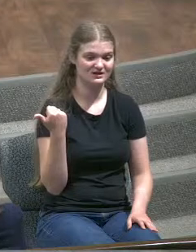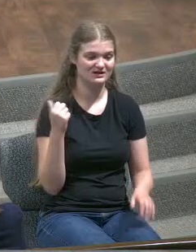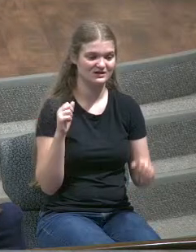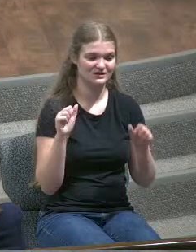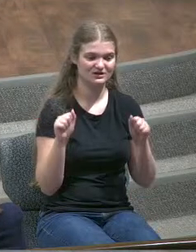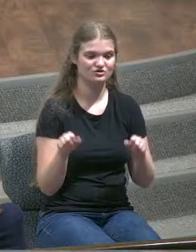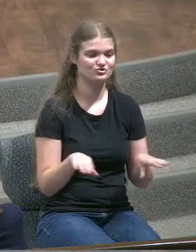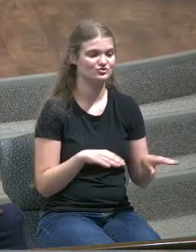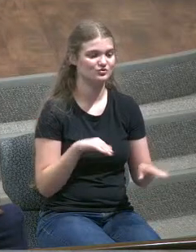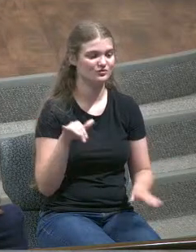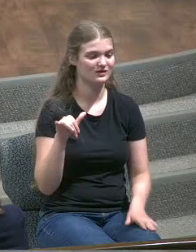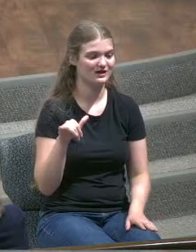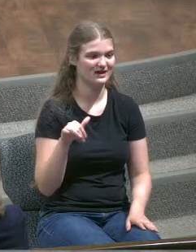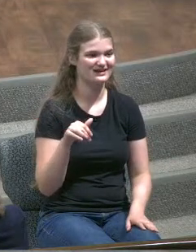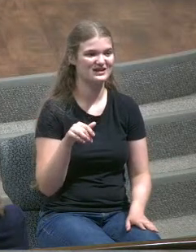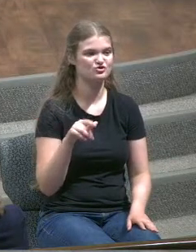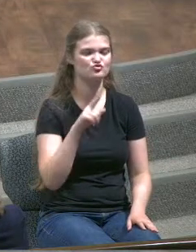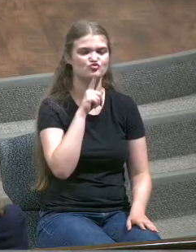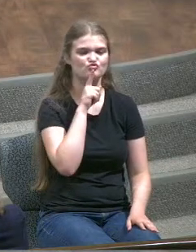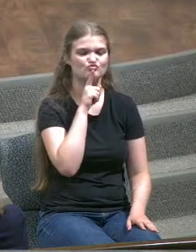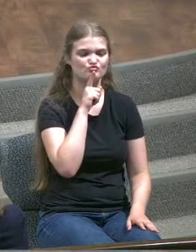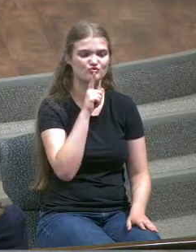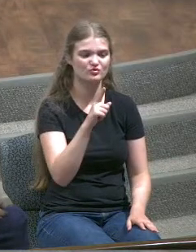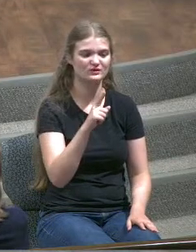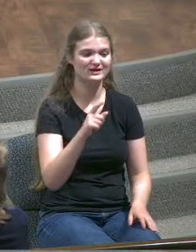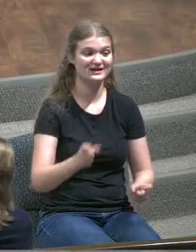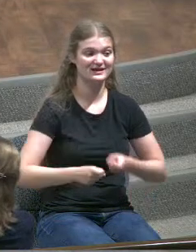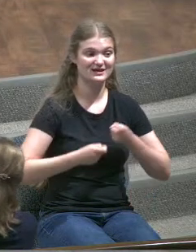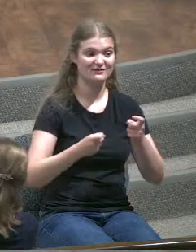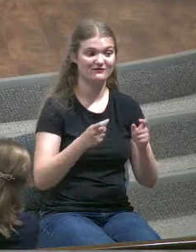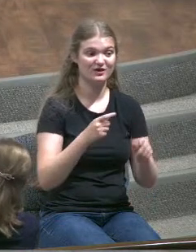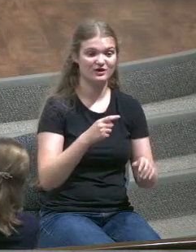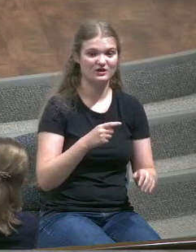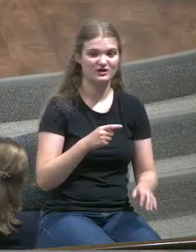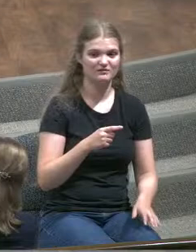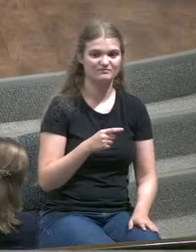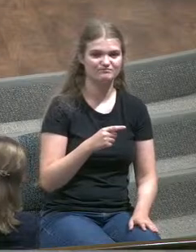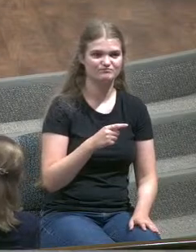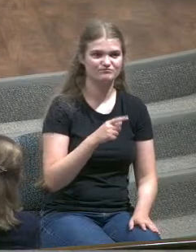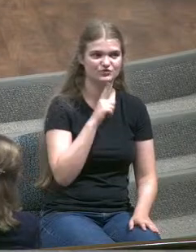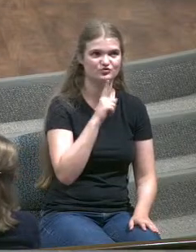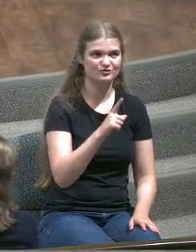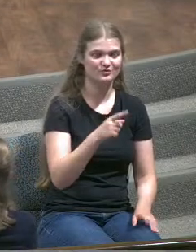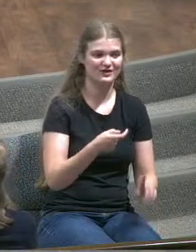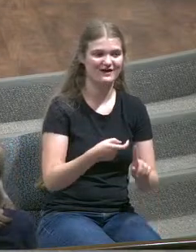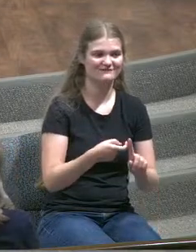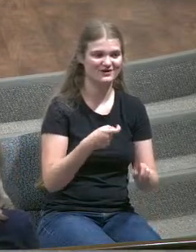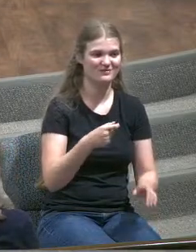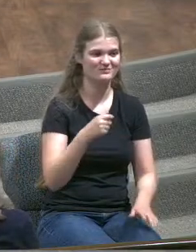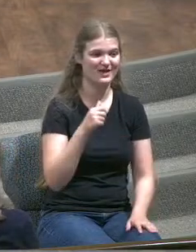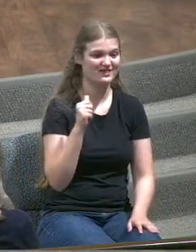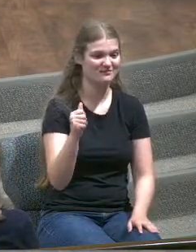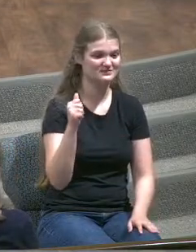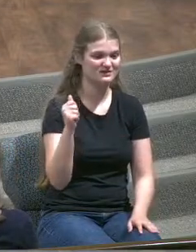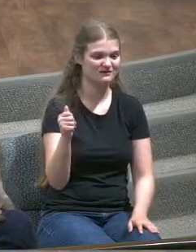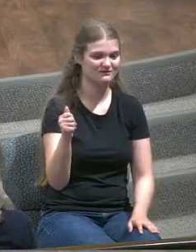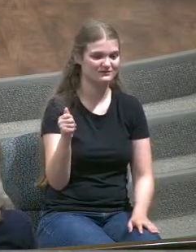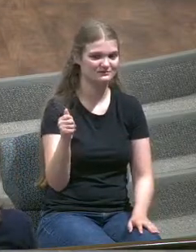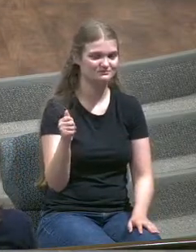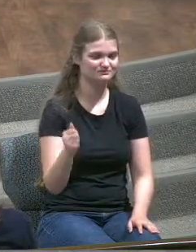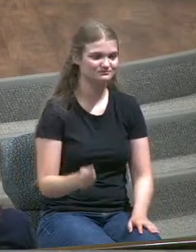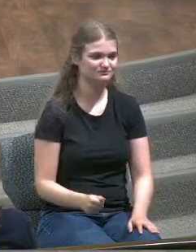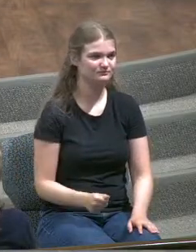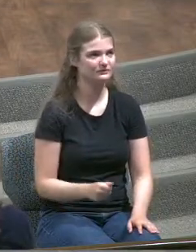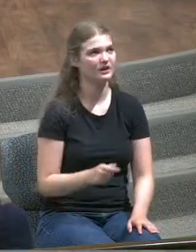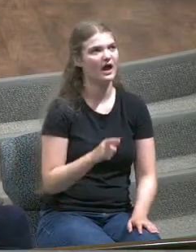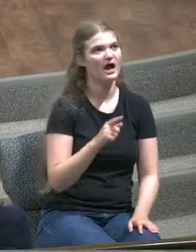has ever delivered truth directly from themselves. You know, I was just talking about Capernaum in